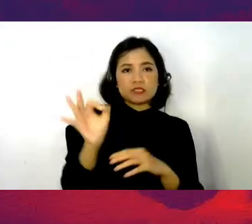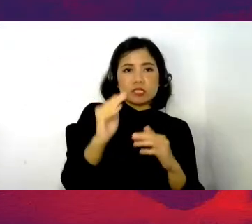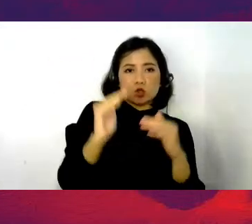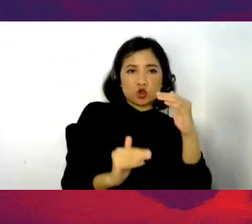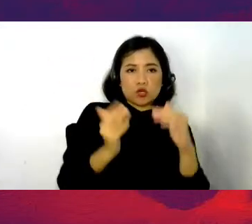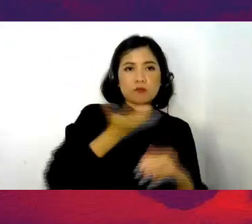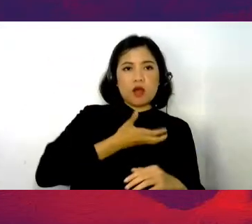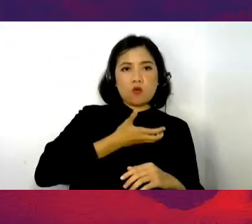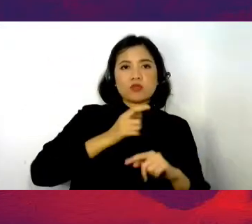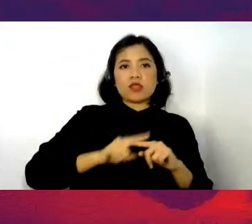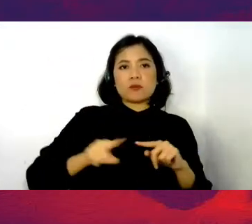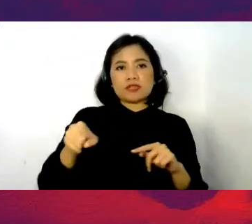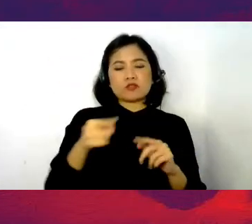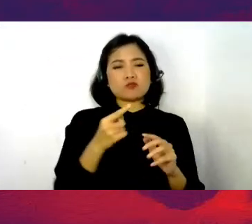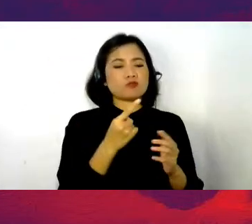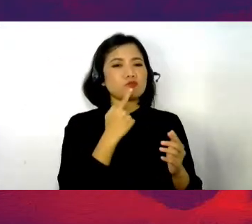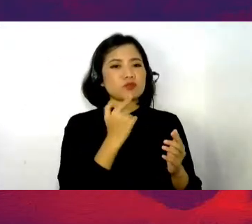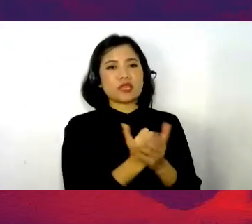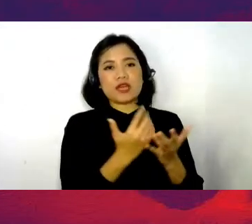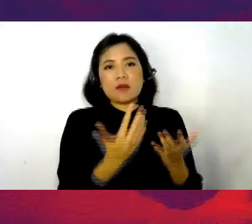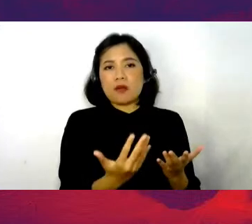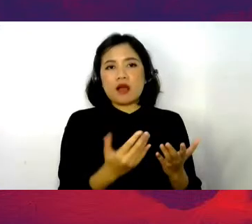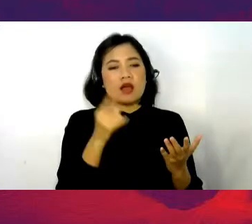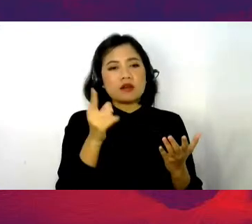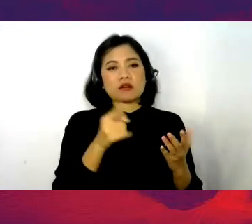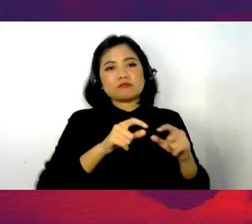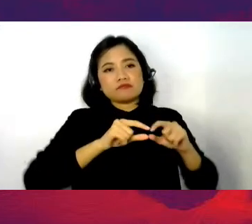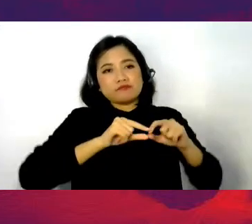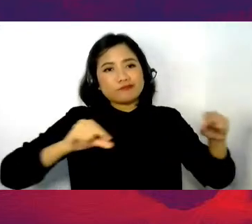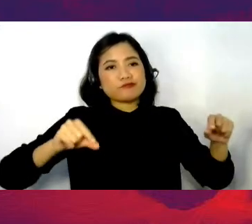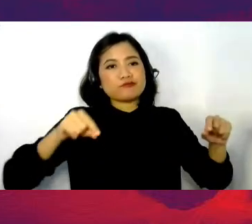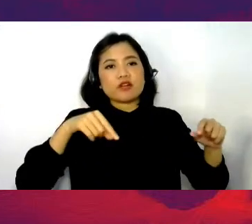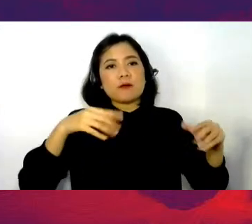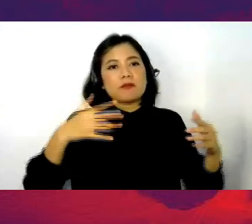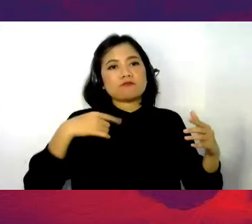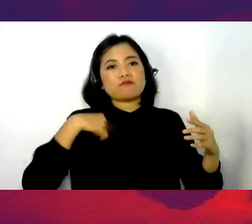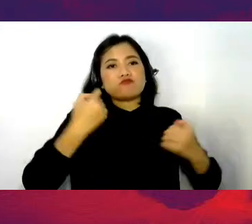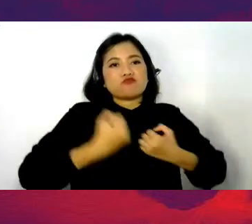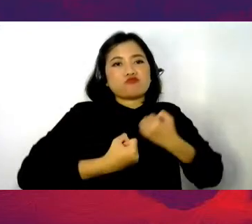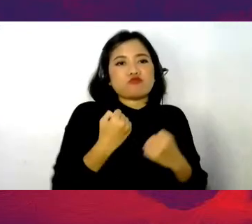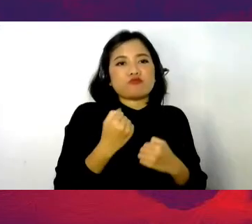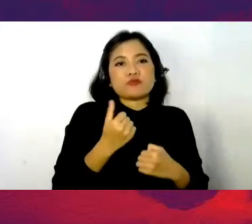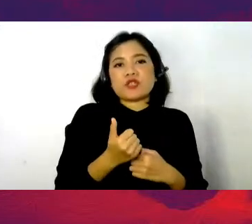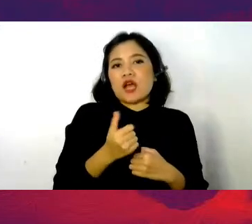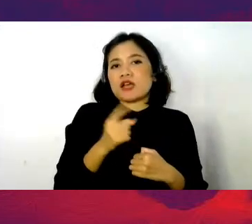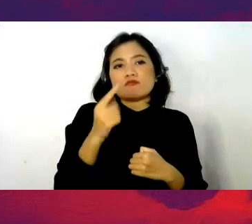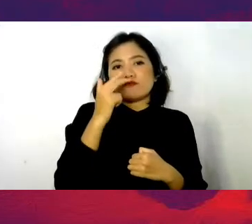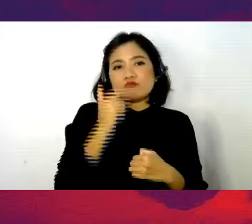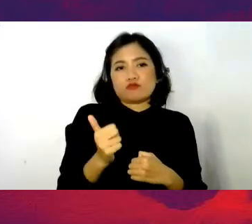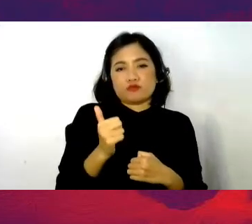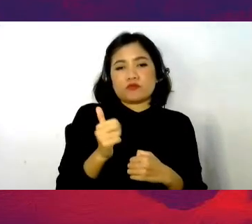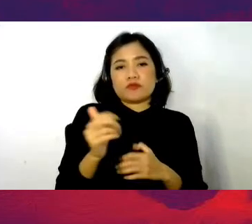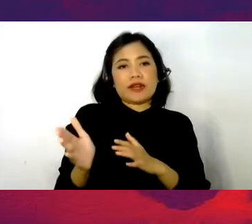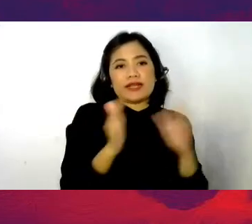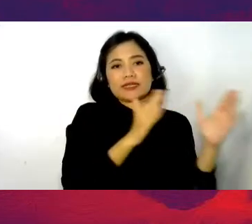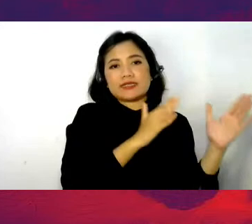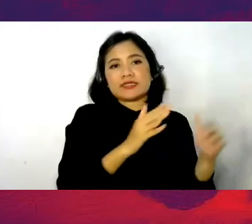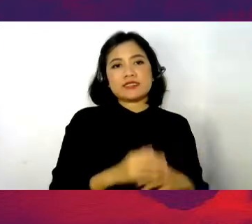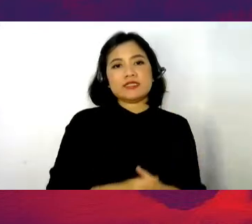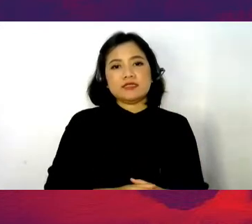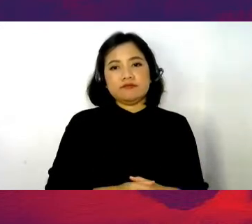some time. FGT is definitely his creation. I think that is the most quoted